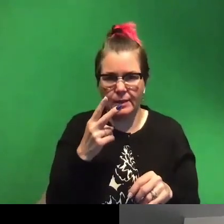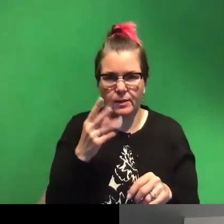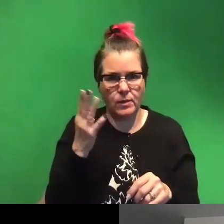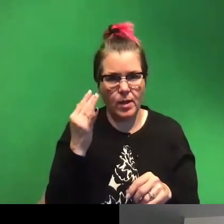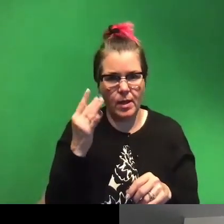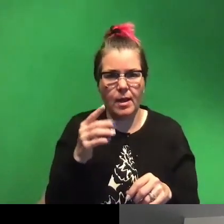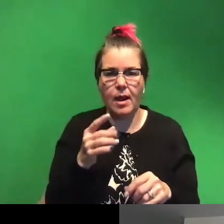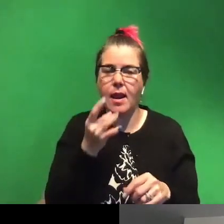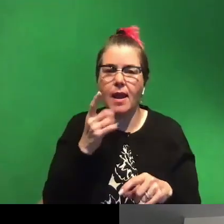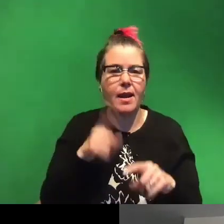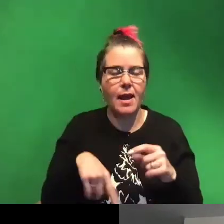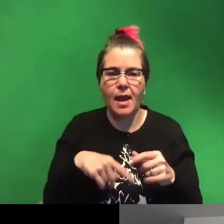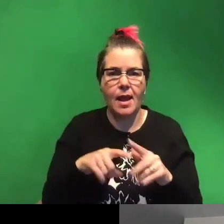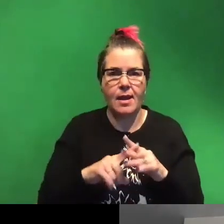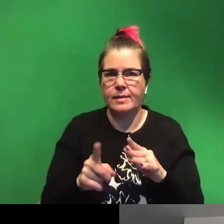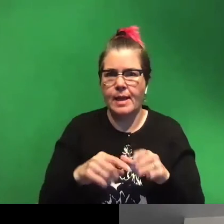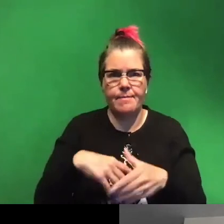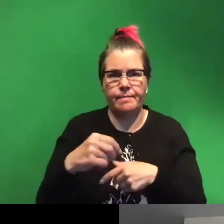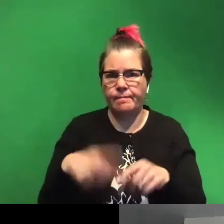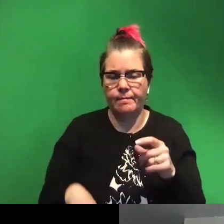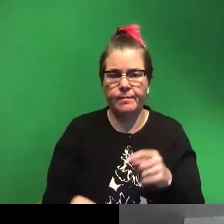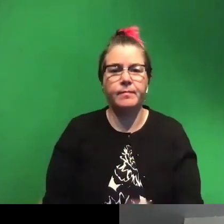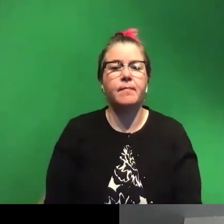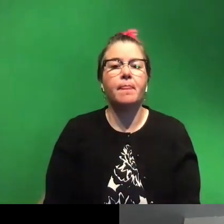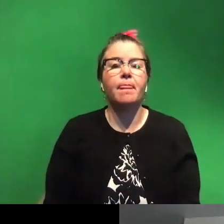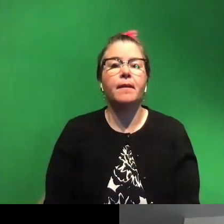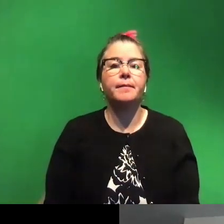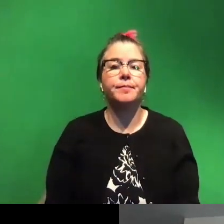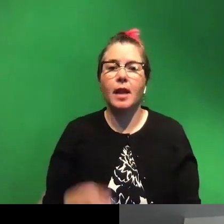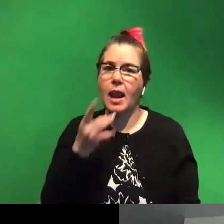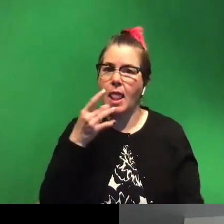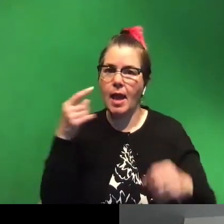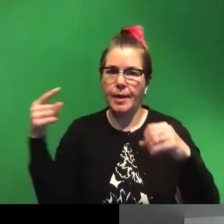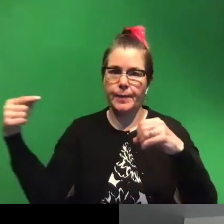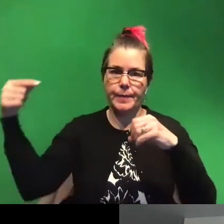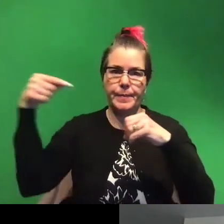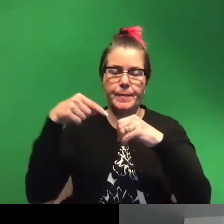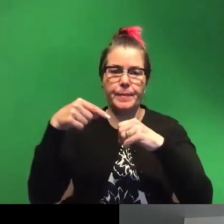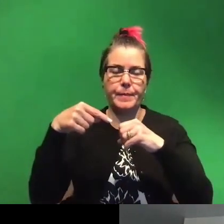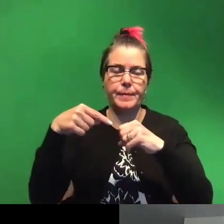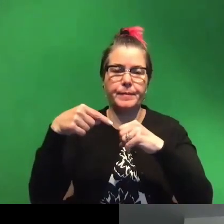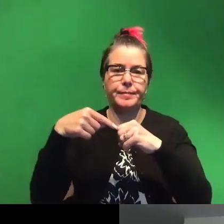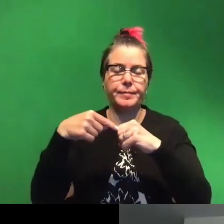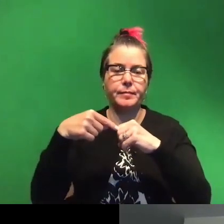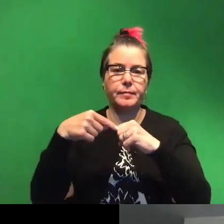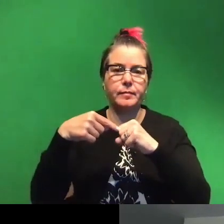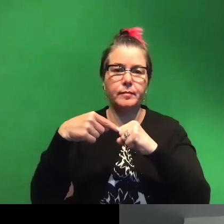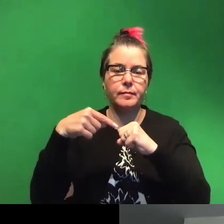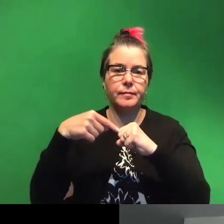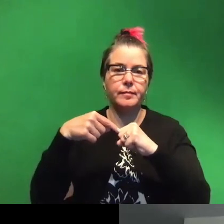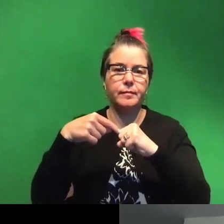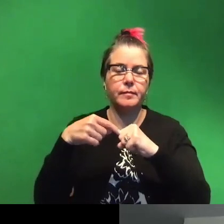cannot escape. So this is the light, comes here, but you trap